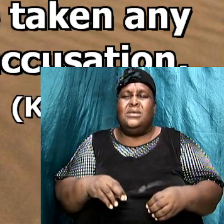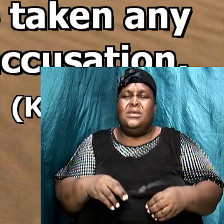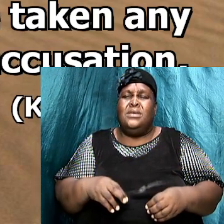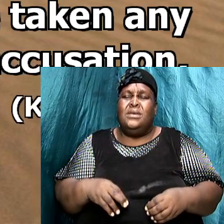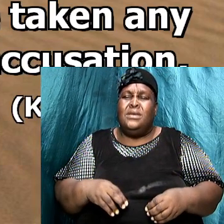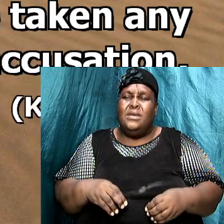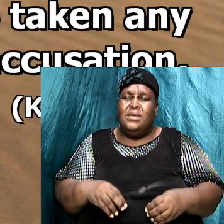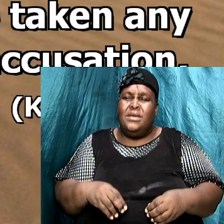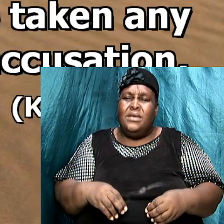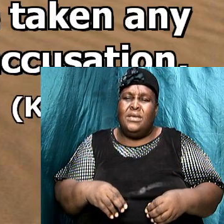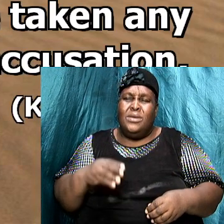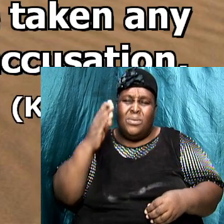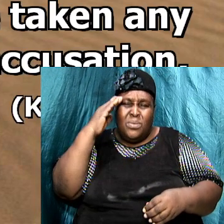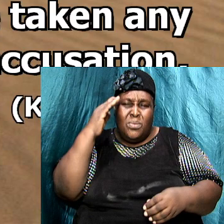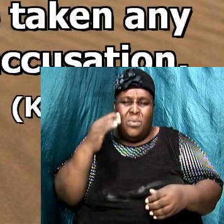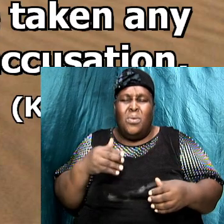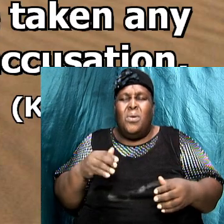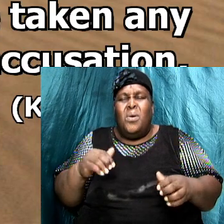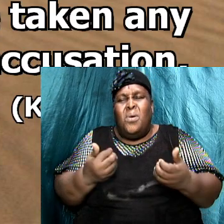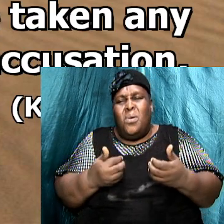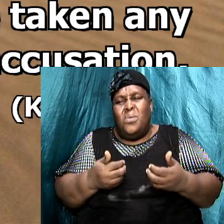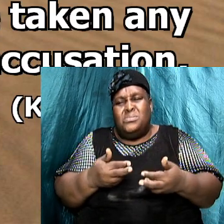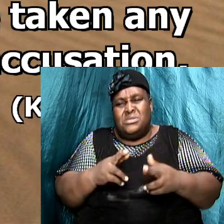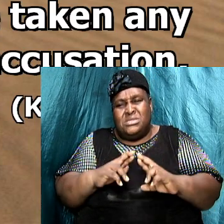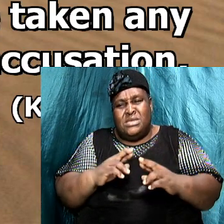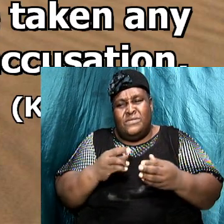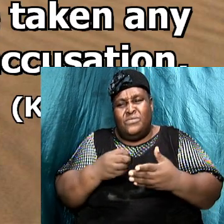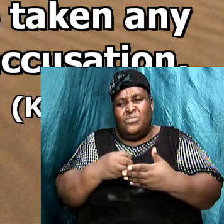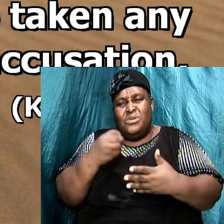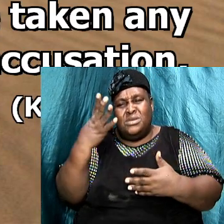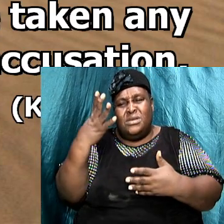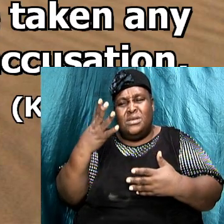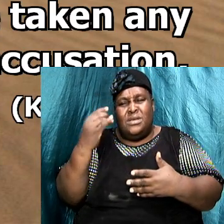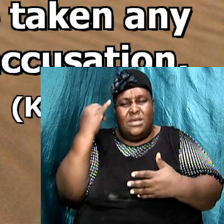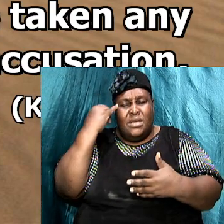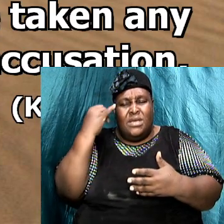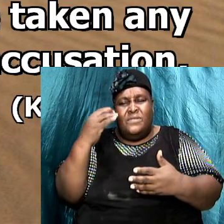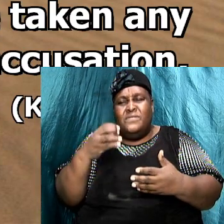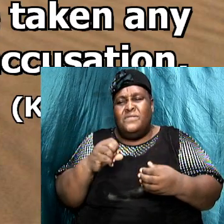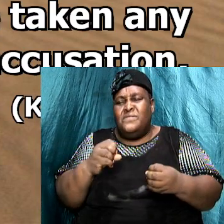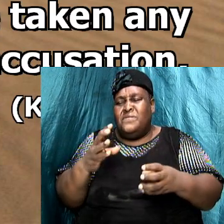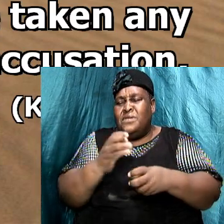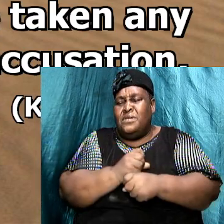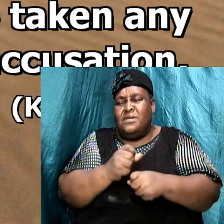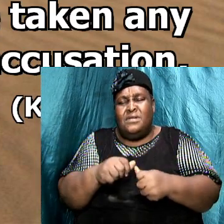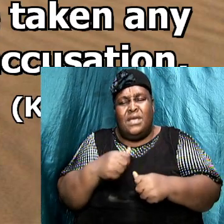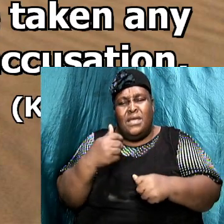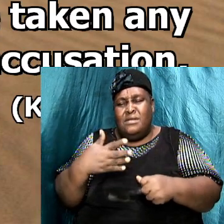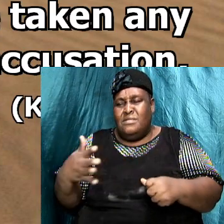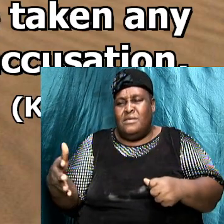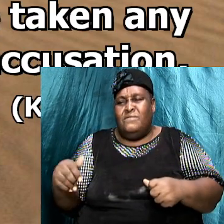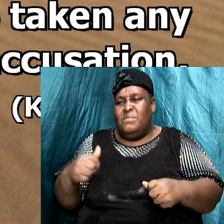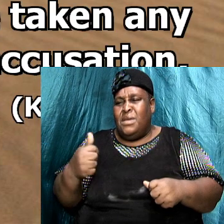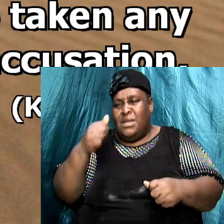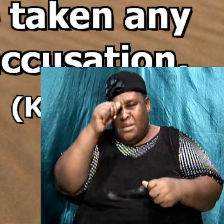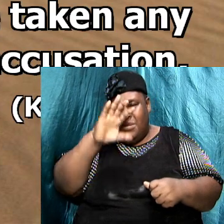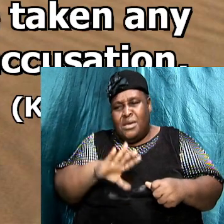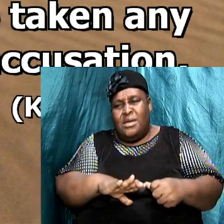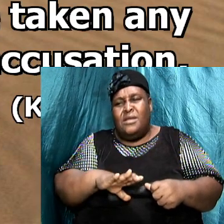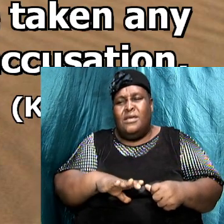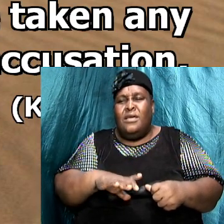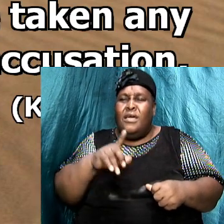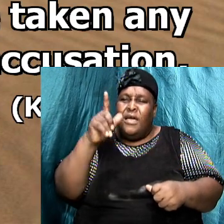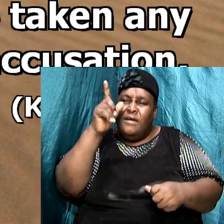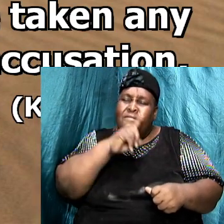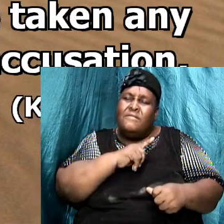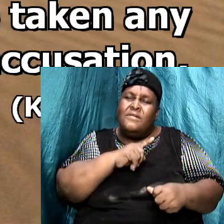half. And he said, if I have taken anything from any man by a false accusation, I